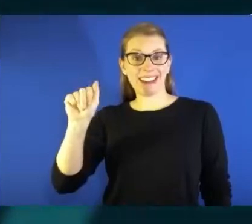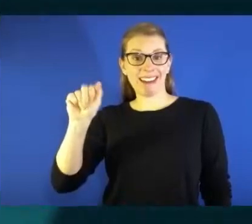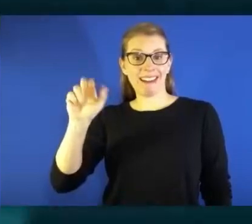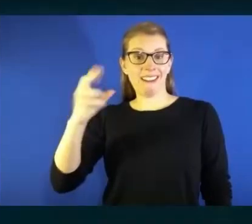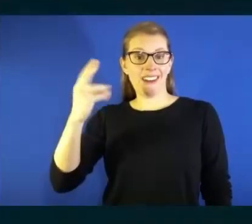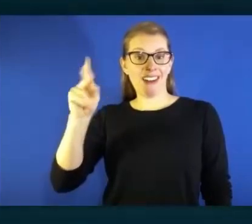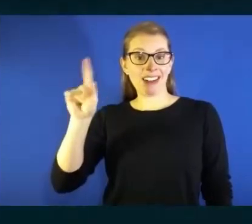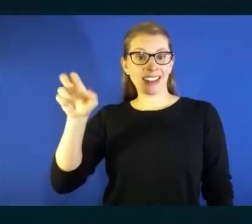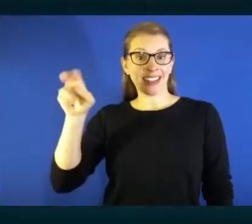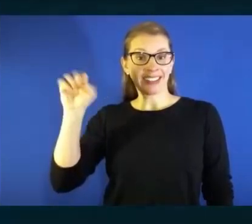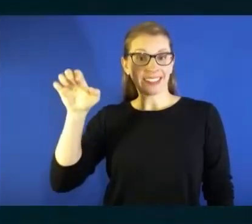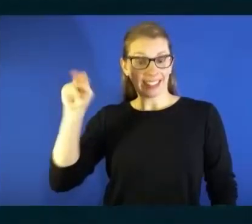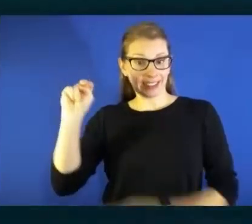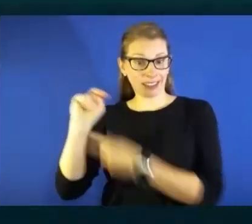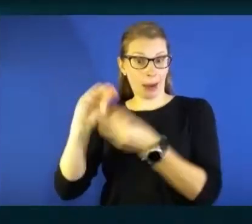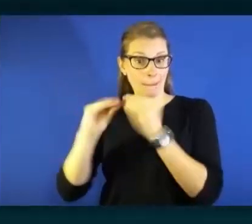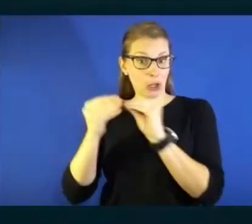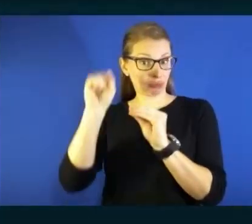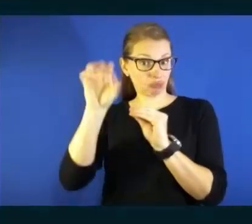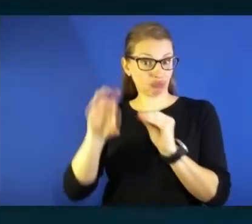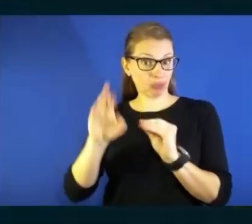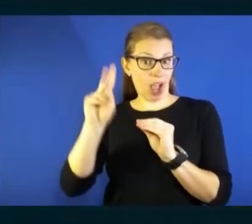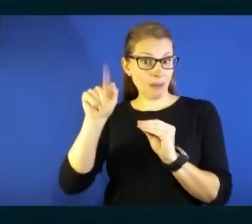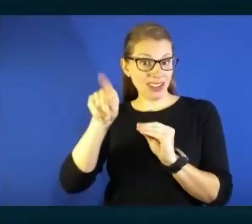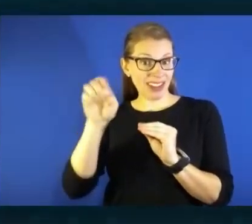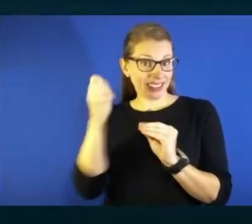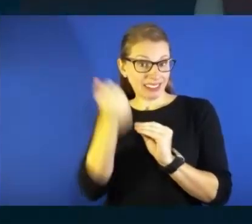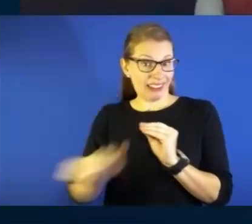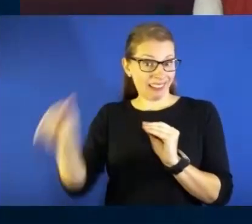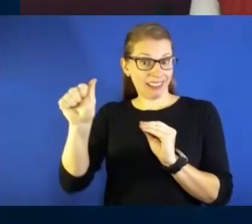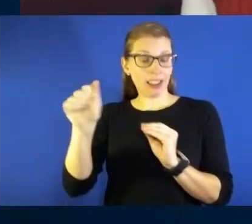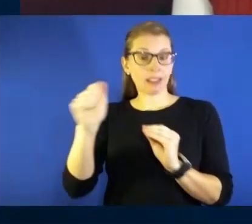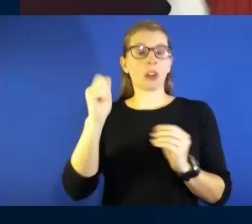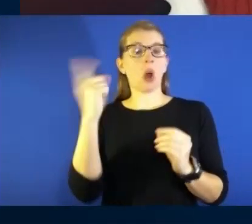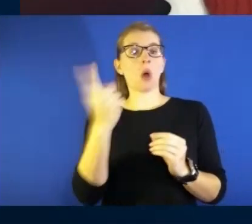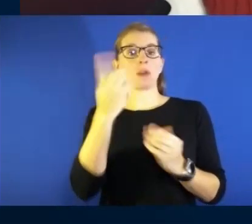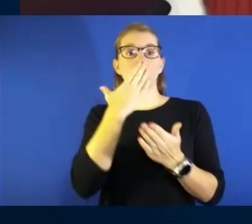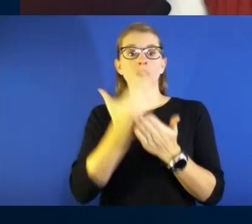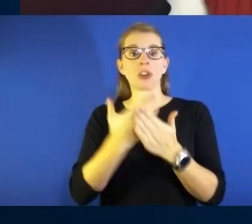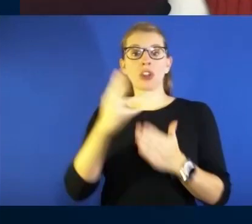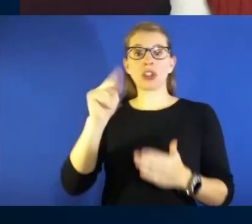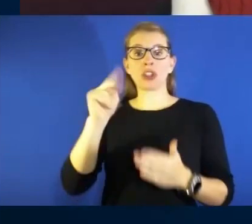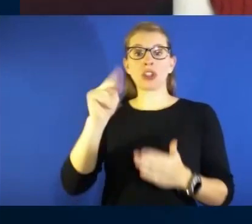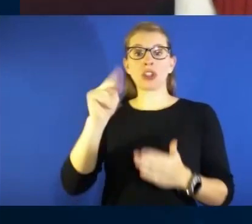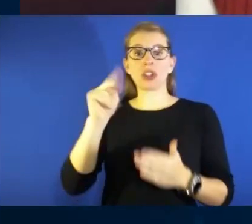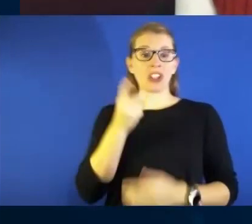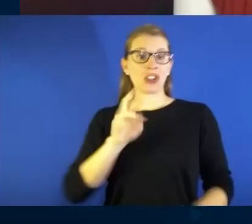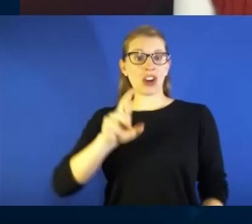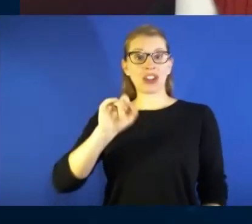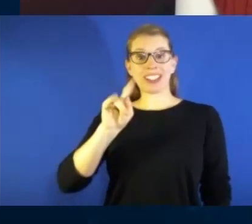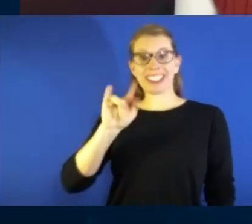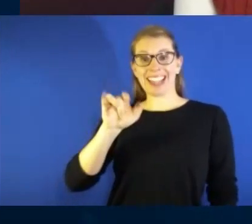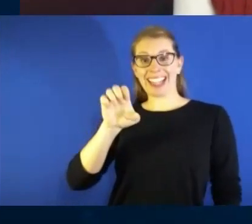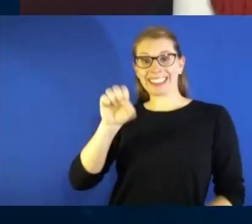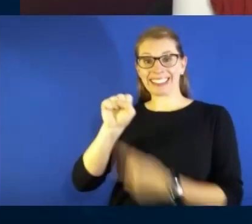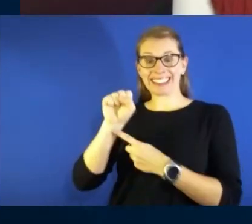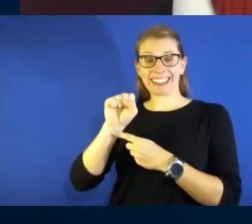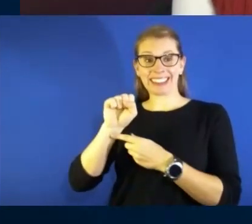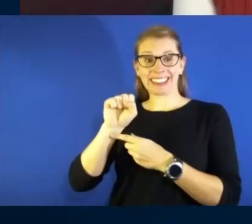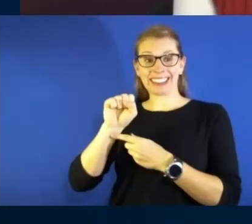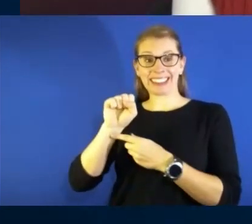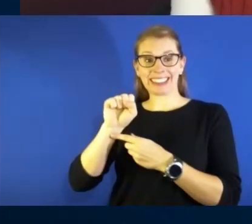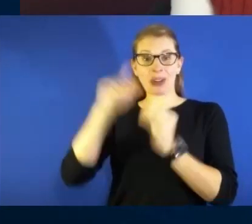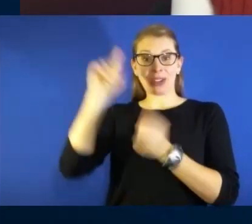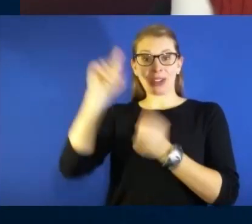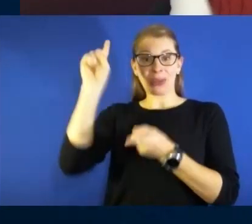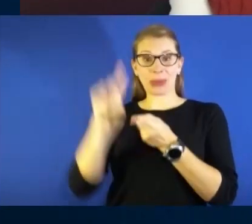Any updates? What you got? Yeah, I mean, I think it's always good news when Dr. Stites isn't here and we have a decrease in our numbers. So we actually do have